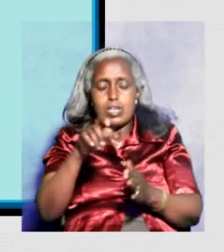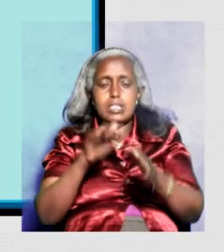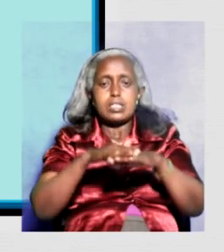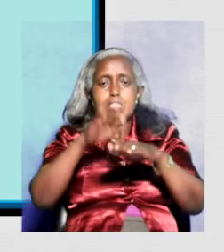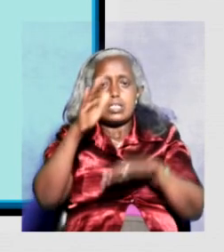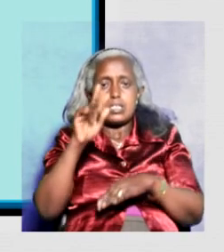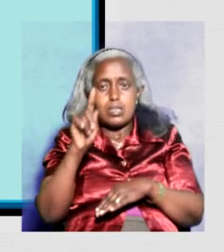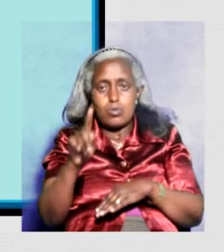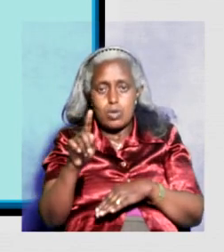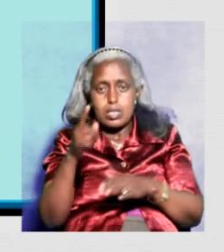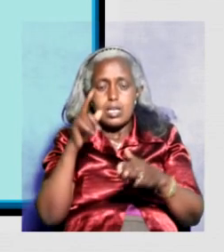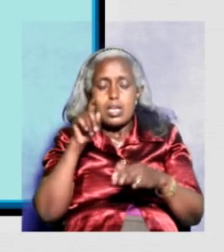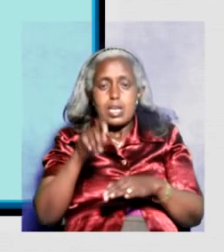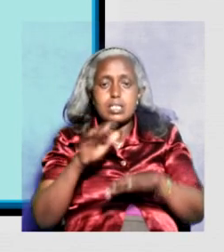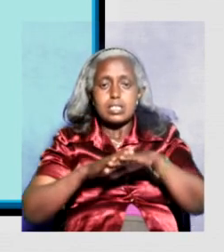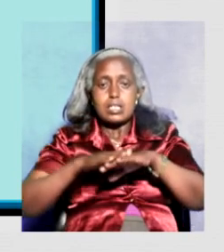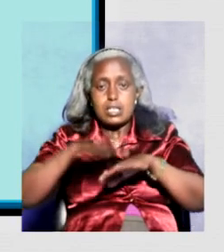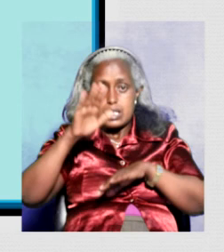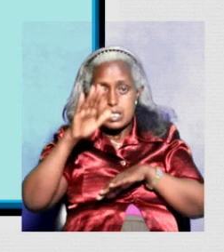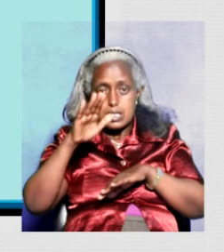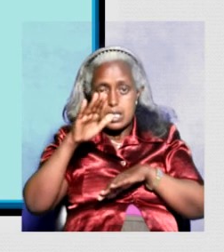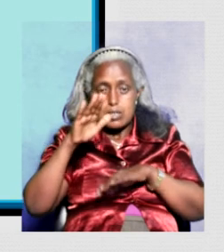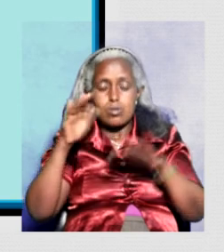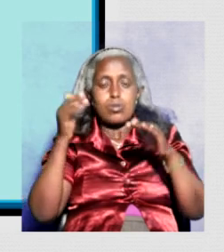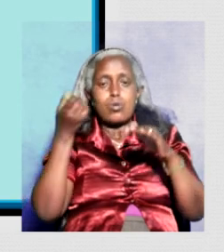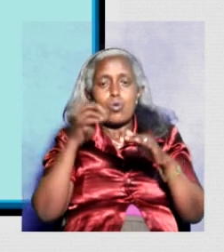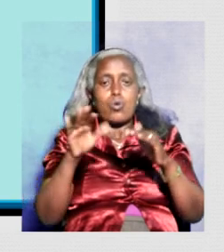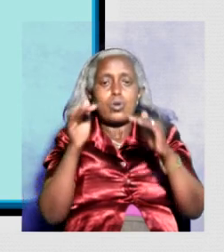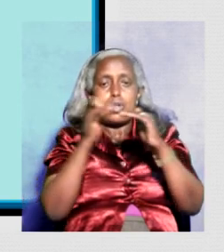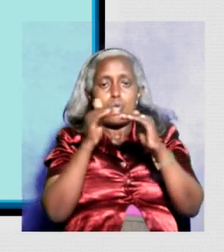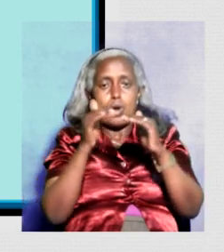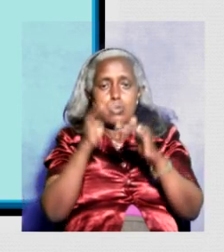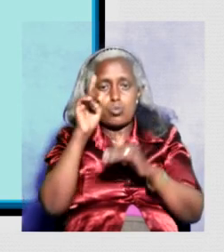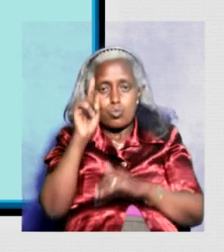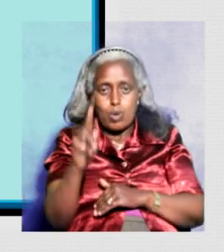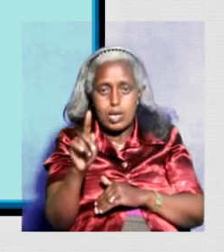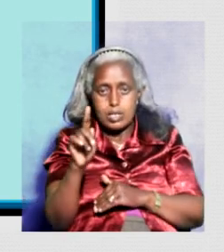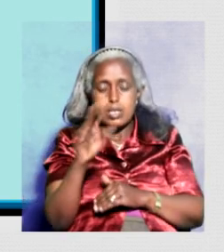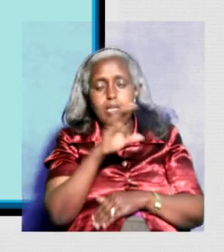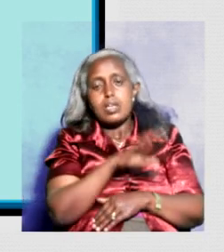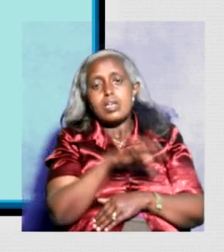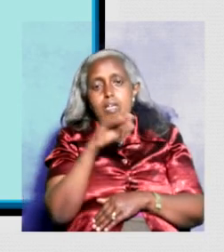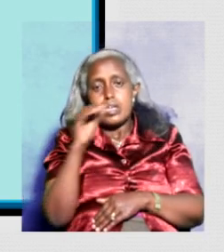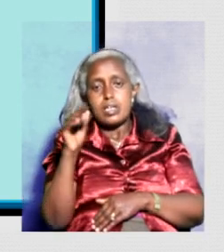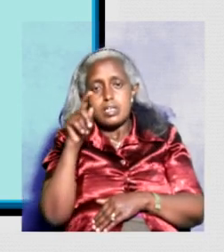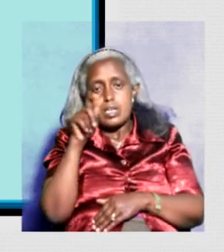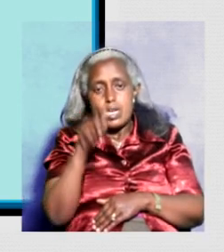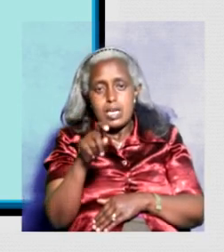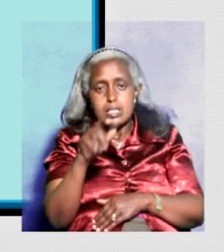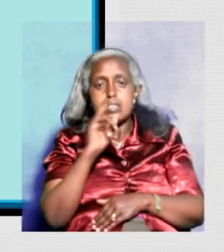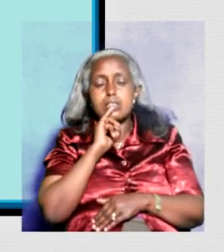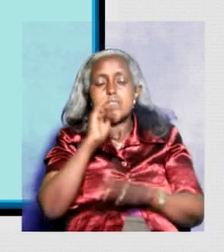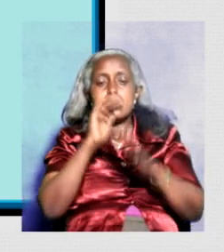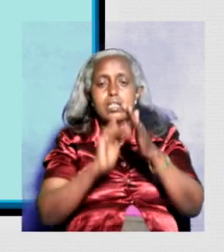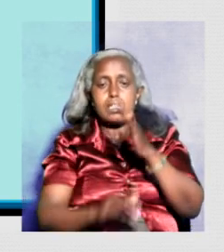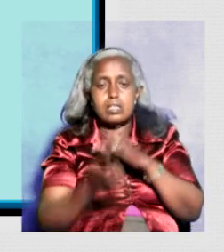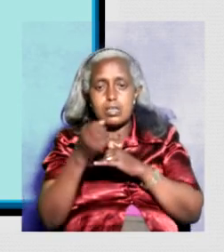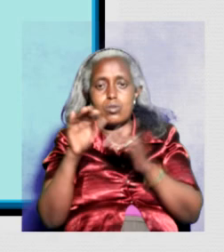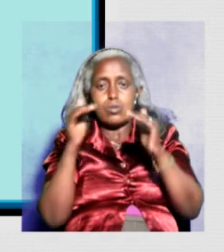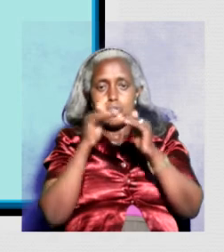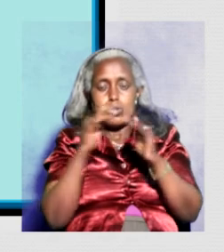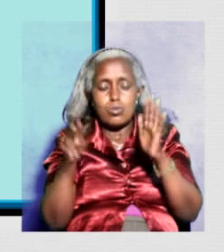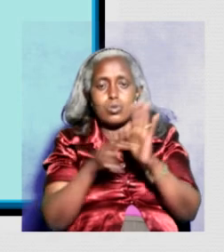equal to 1. That means x is greater than or equal to 1, and x is less than or equal